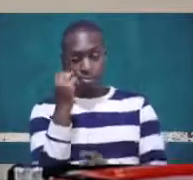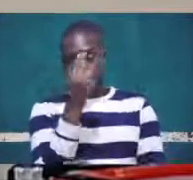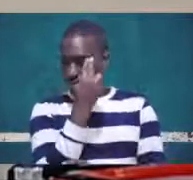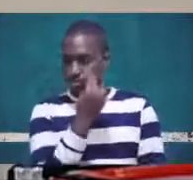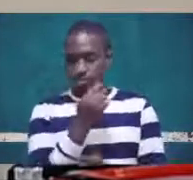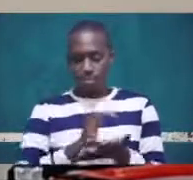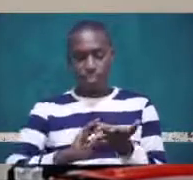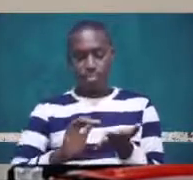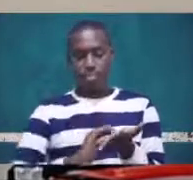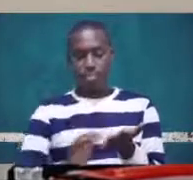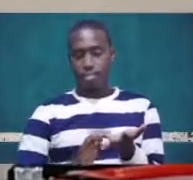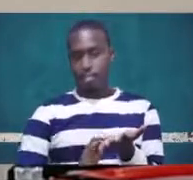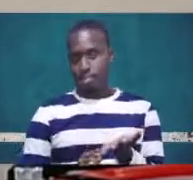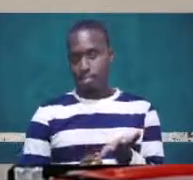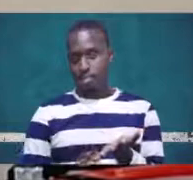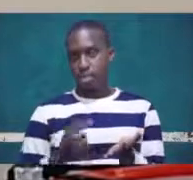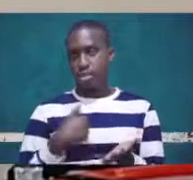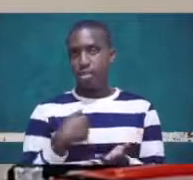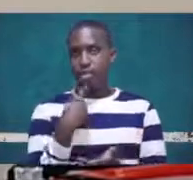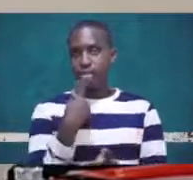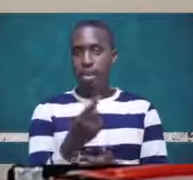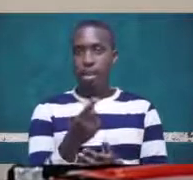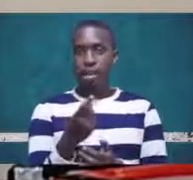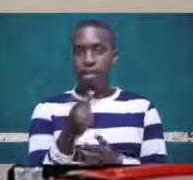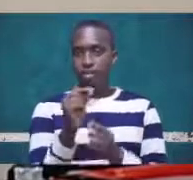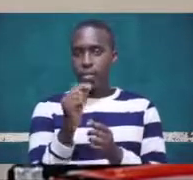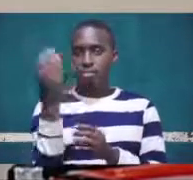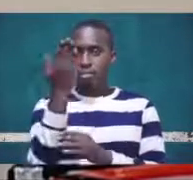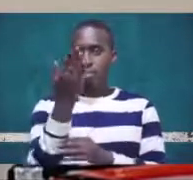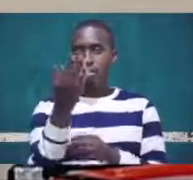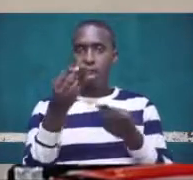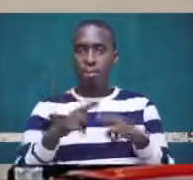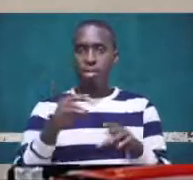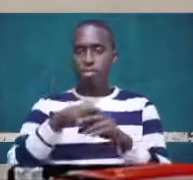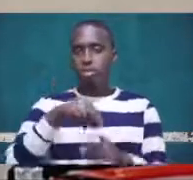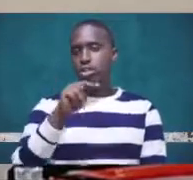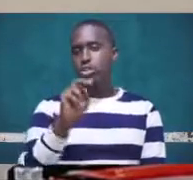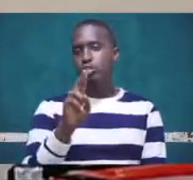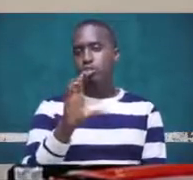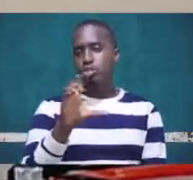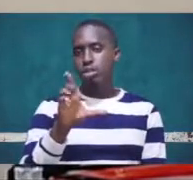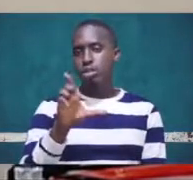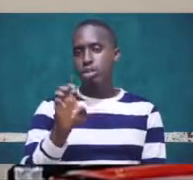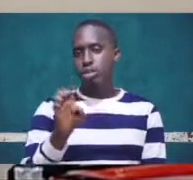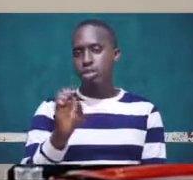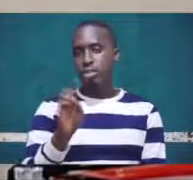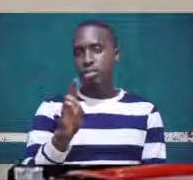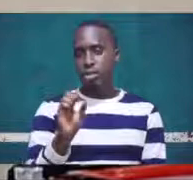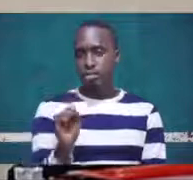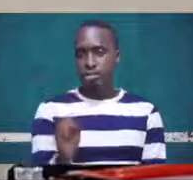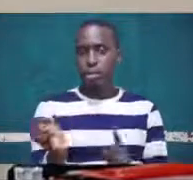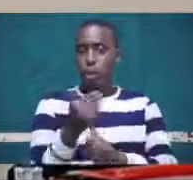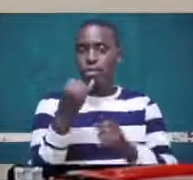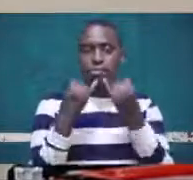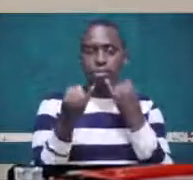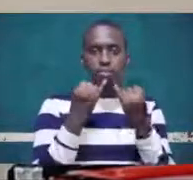I would refer to that simply a fair representation of what actually happens inside the nucleus of the cell. Get the information,